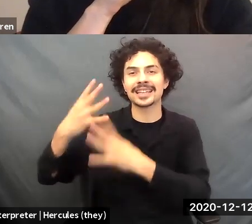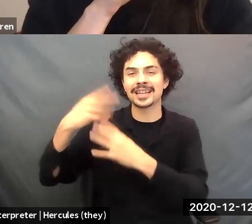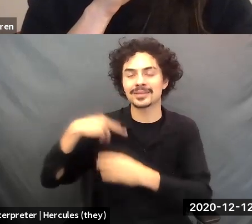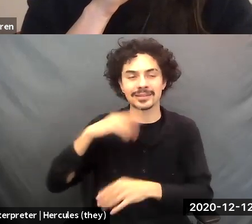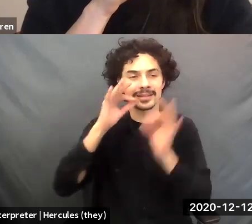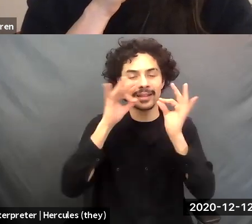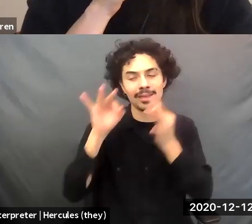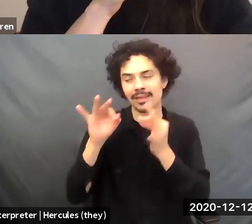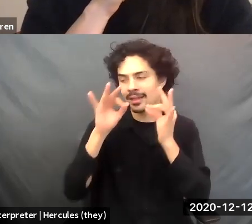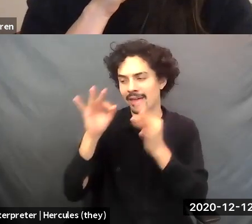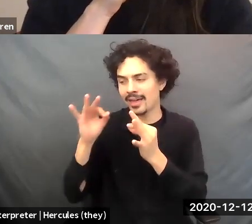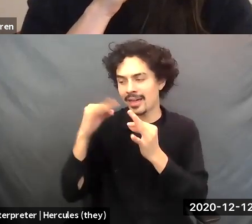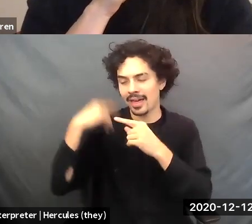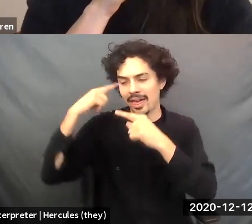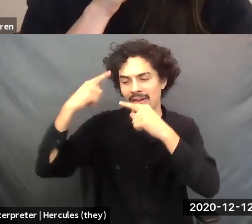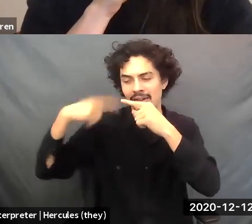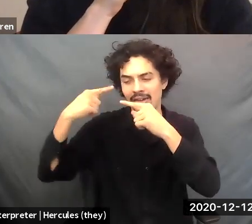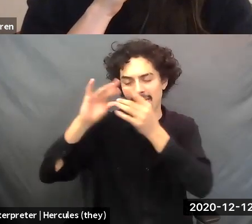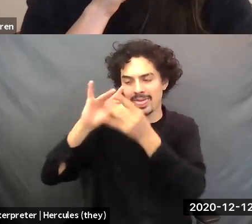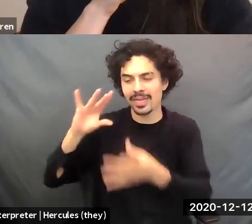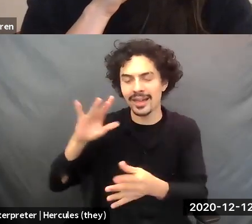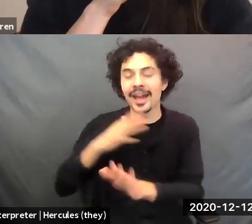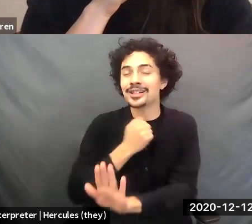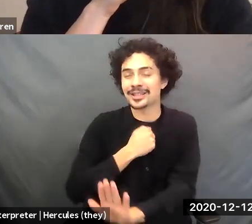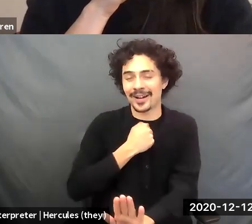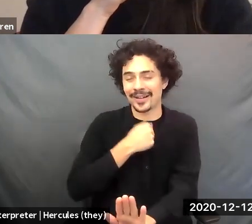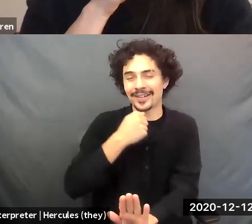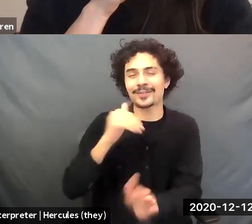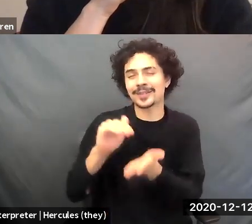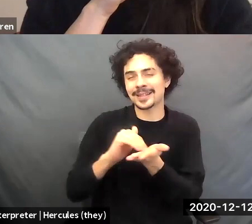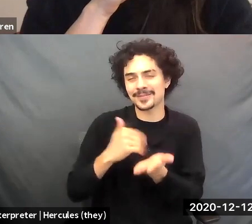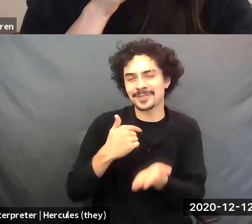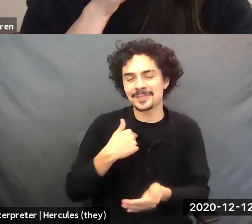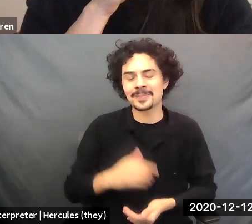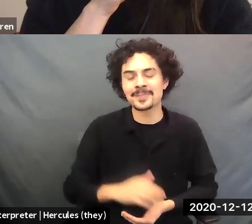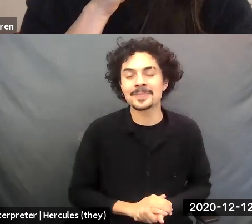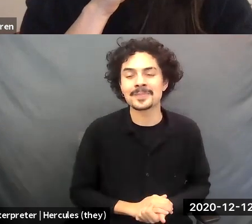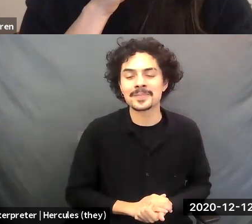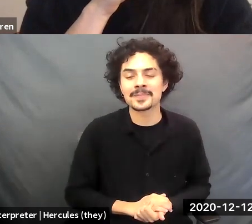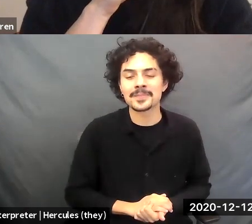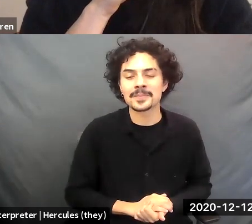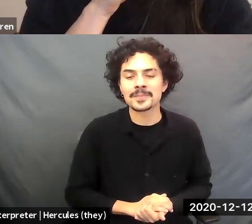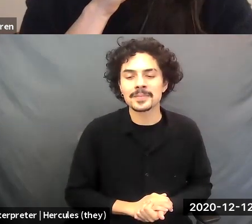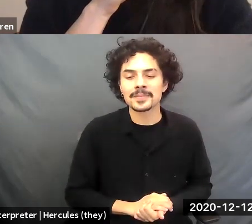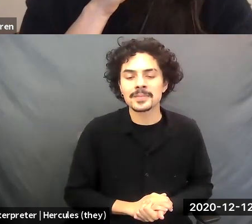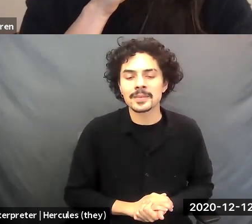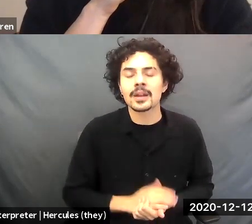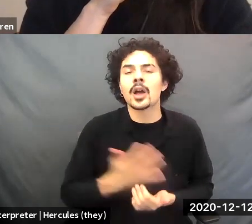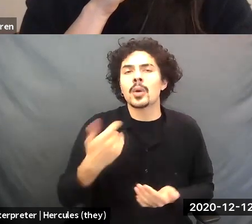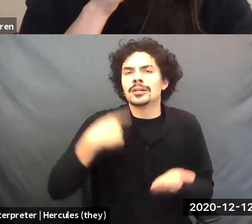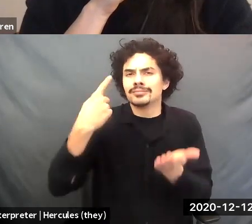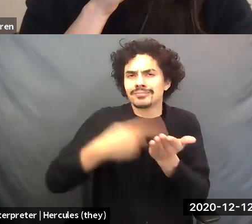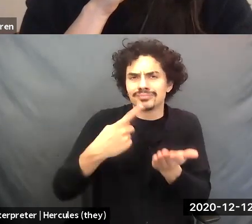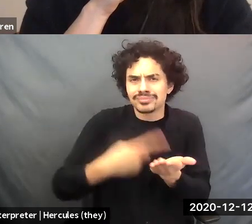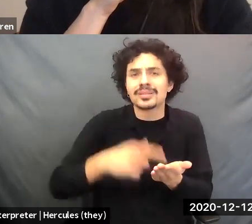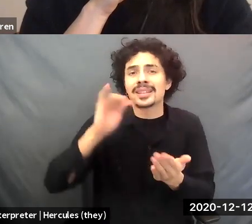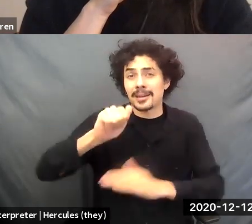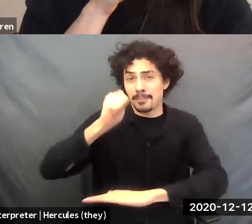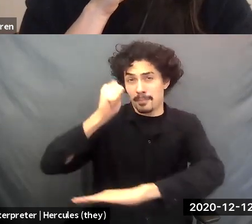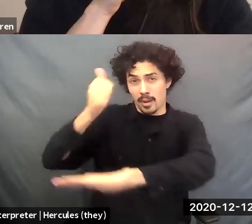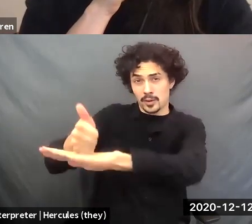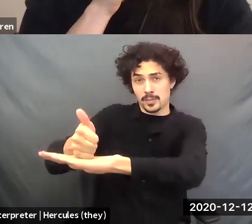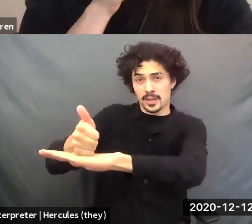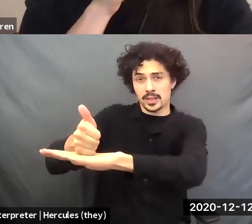on what I was going to say there. So forgive me. But what I wanted to point to is that in kind of showing these monuments as,